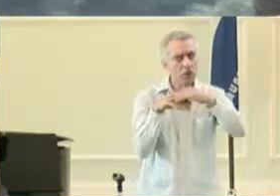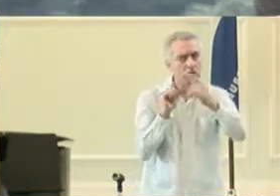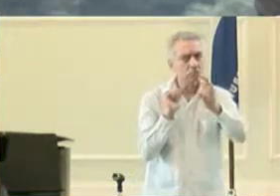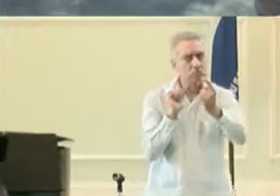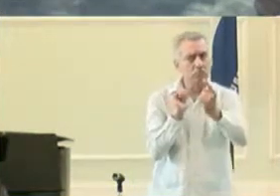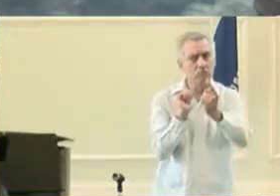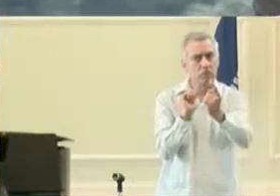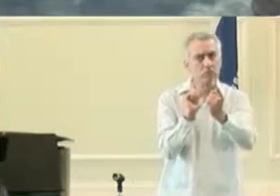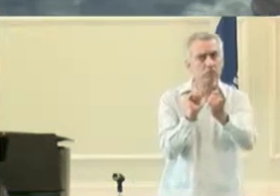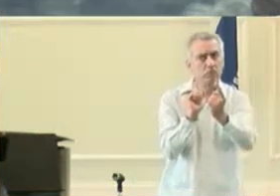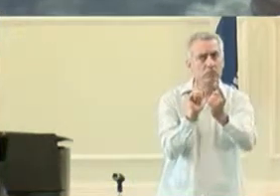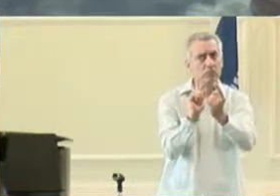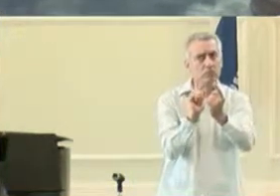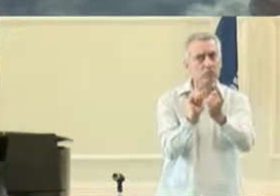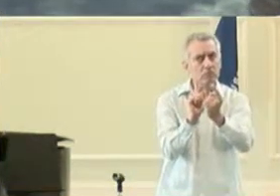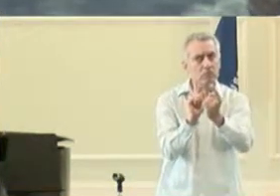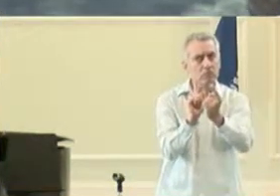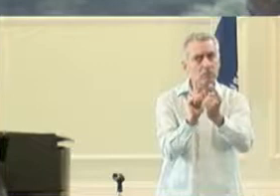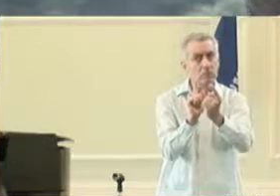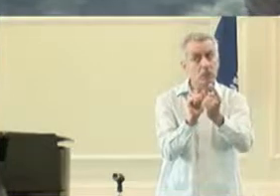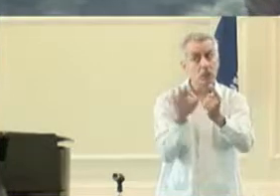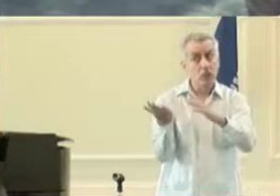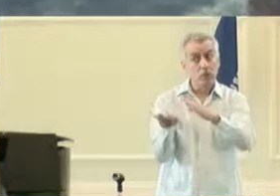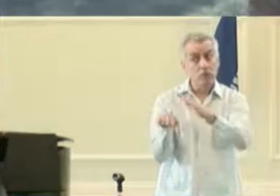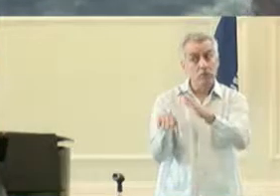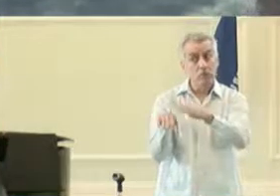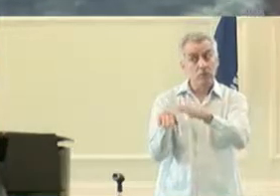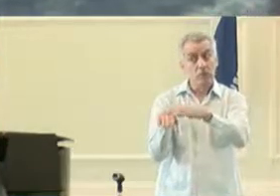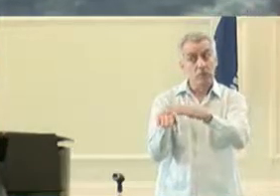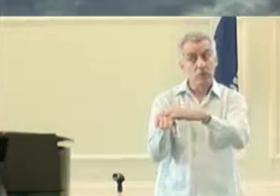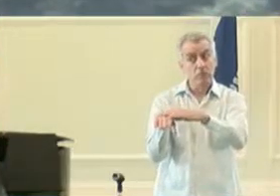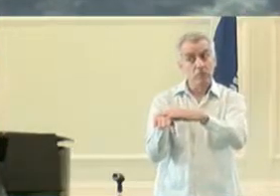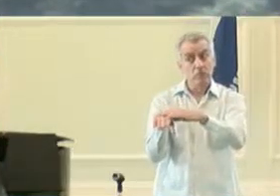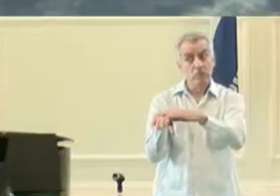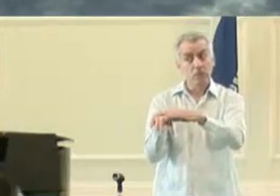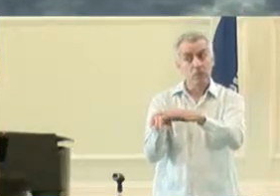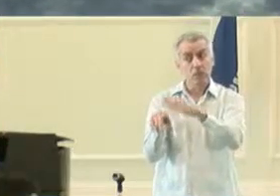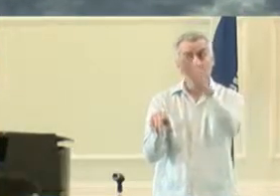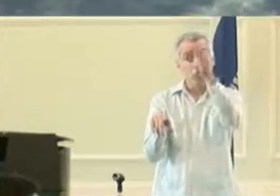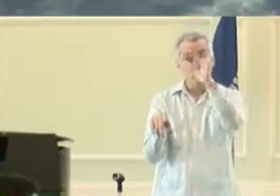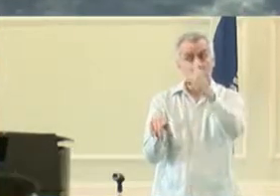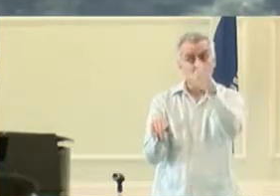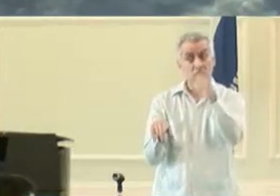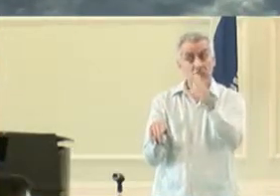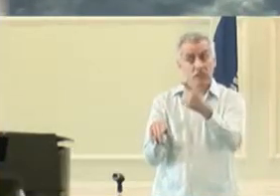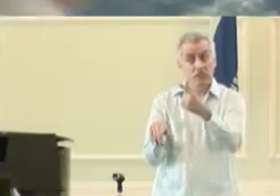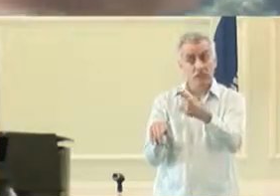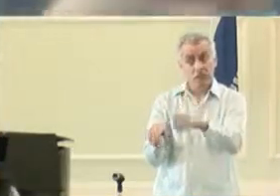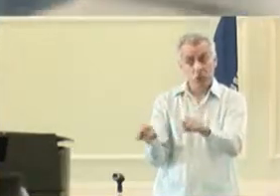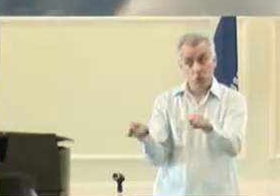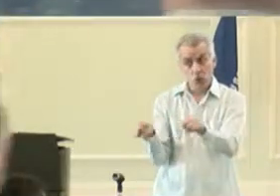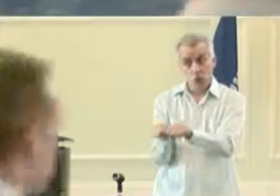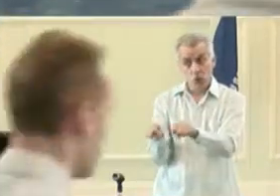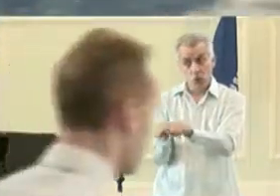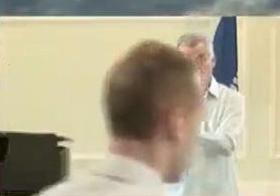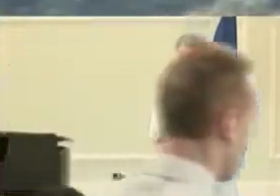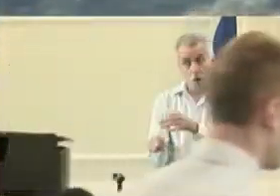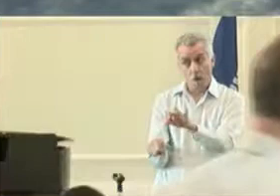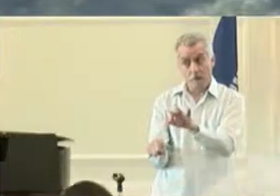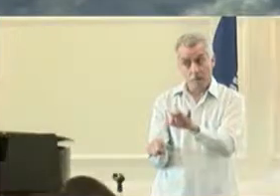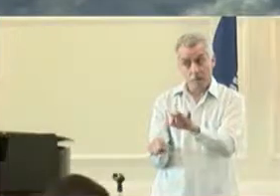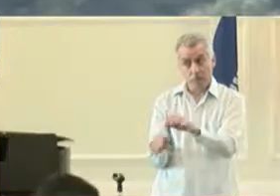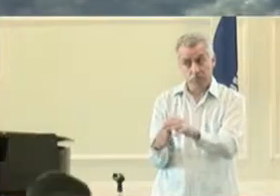got any closer, God told him to do something, and that is, Moses, I want you to take your shoes